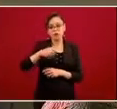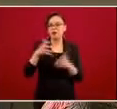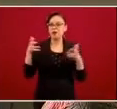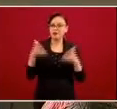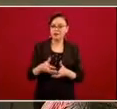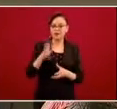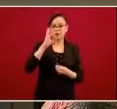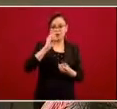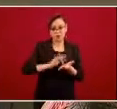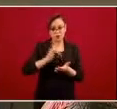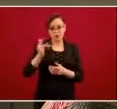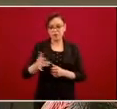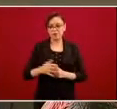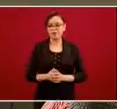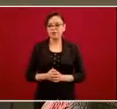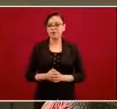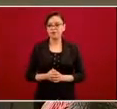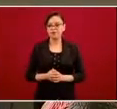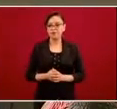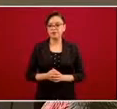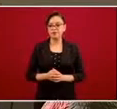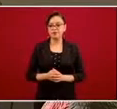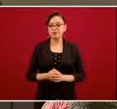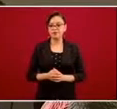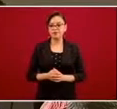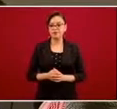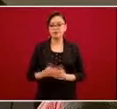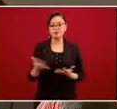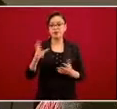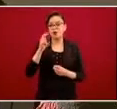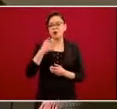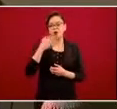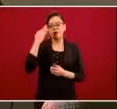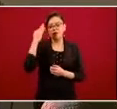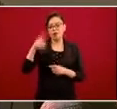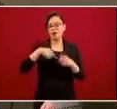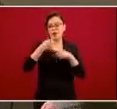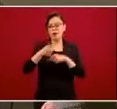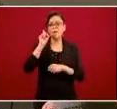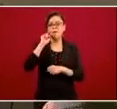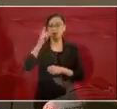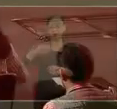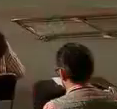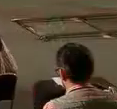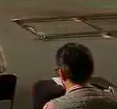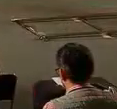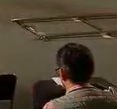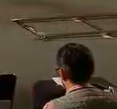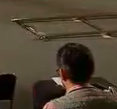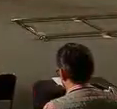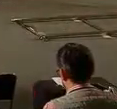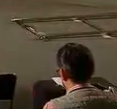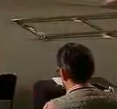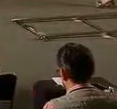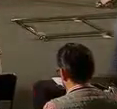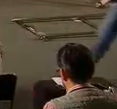positive attitude. I think that's the best thing we can do. Thank you very much. We're out of time. We'll continue tomorrow.